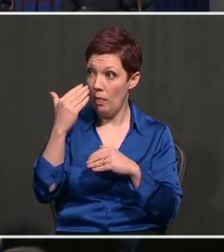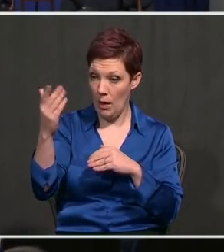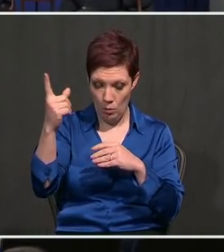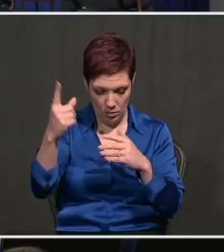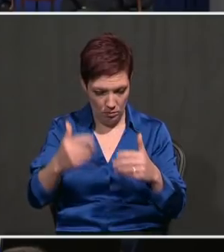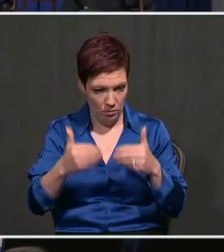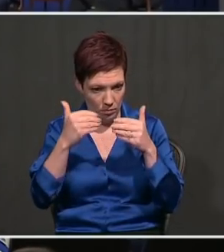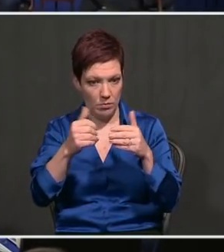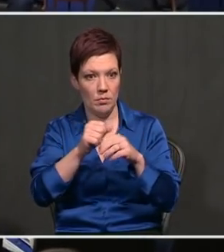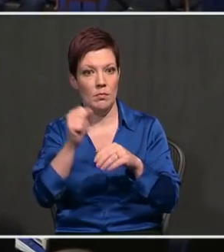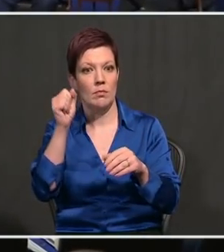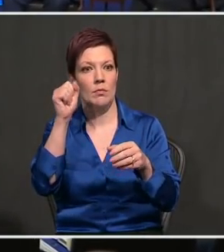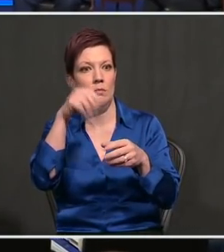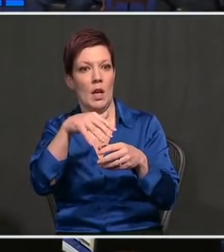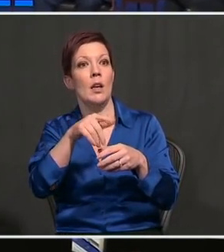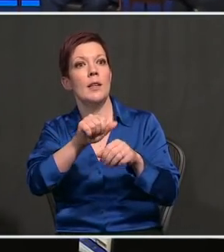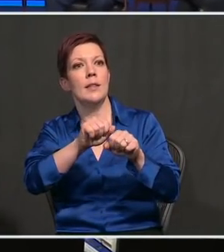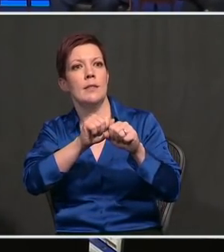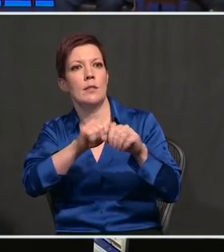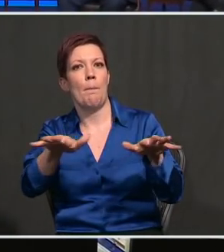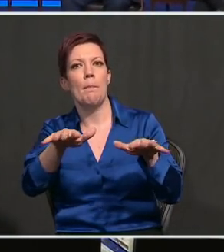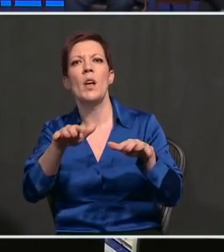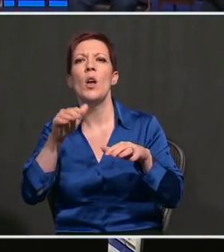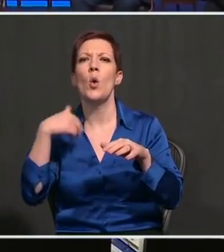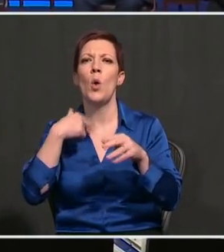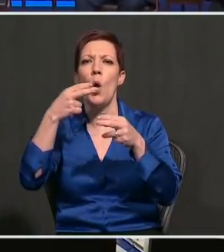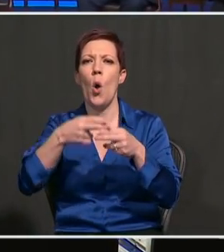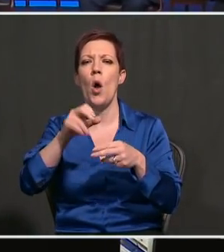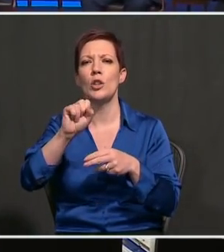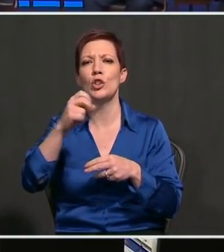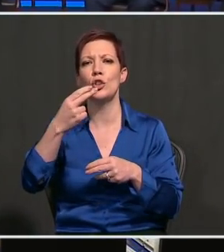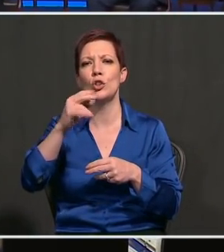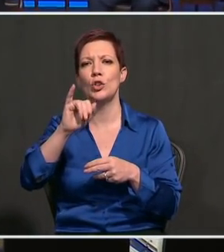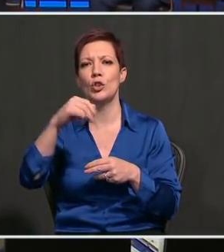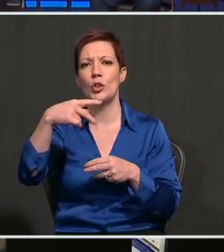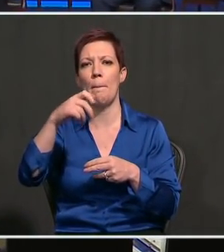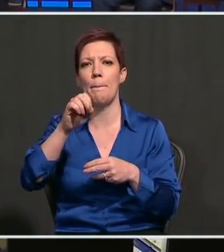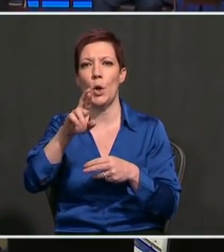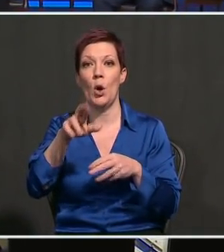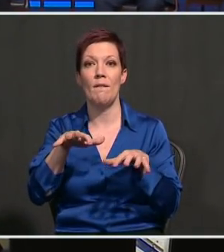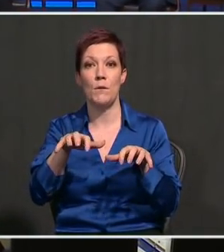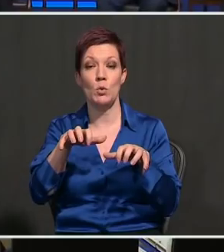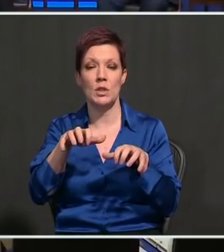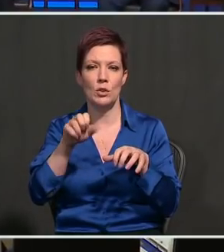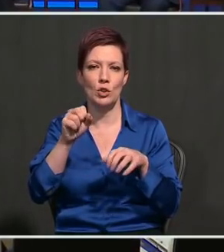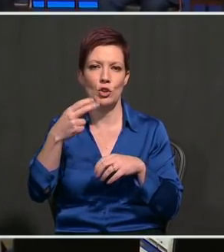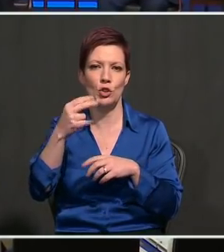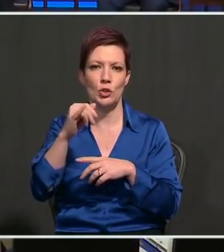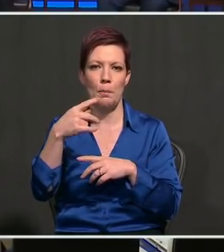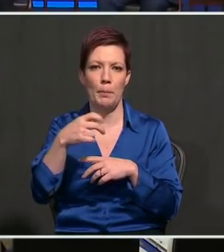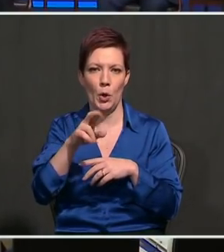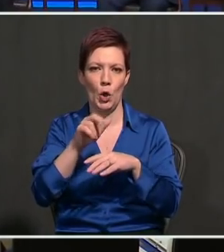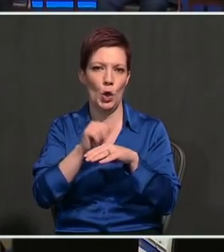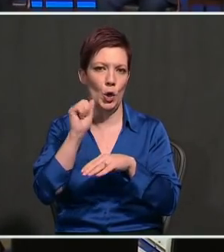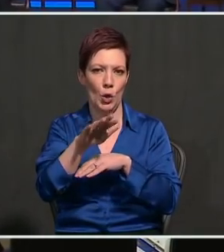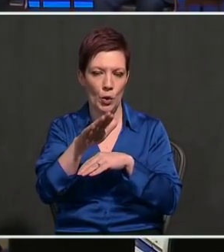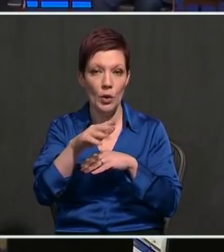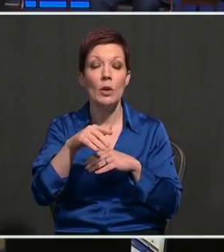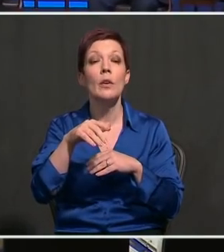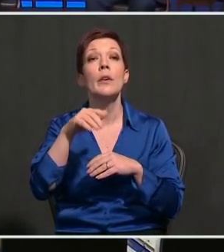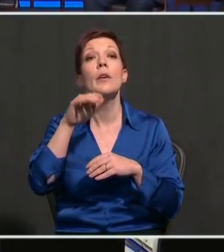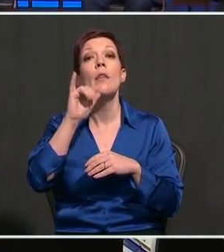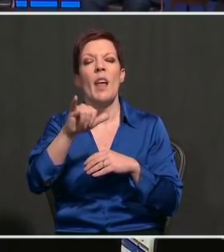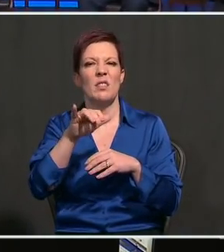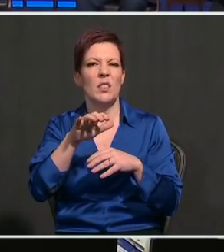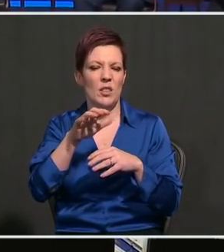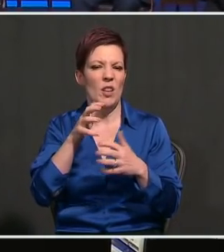specialized shipper, which this is the smallest frozen shipper. These are also custom designed for this program. And